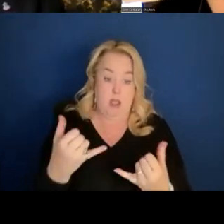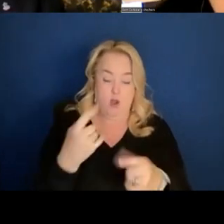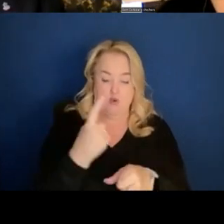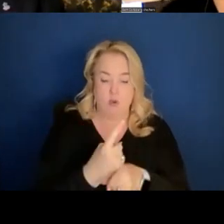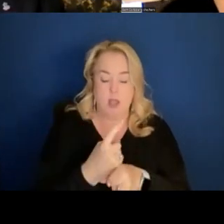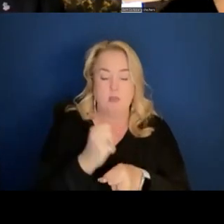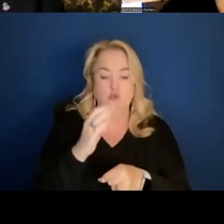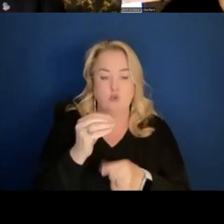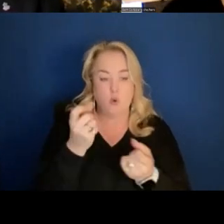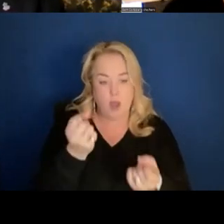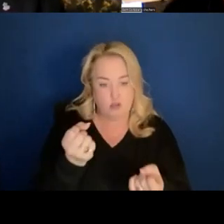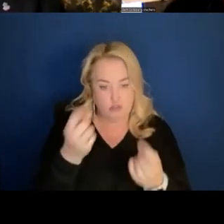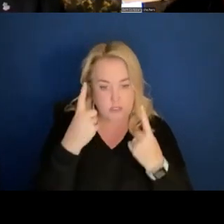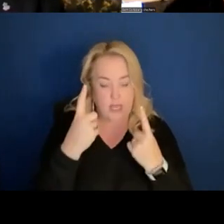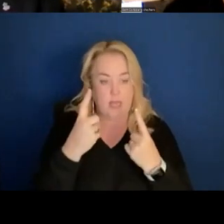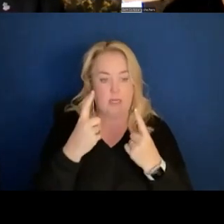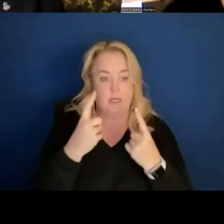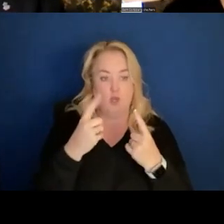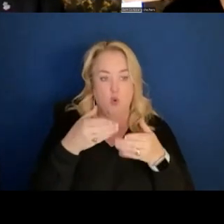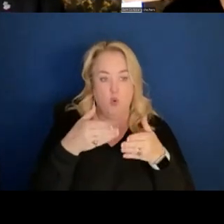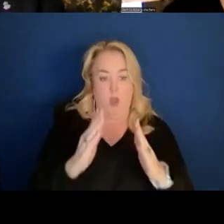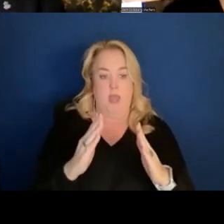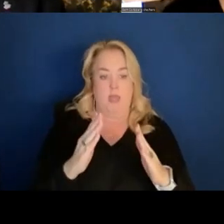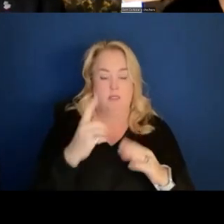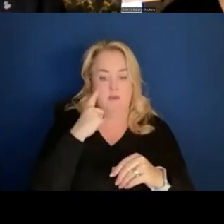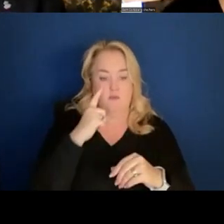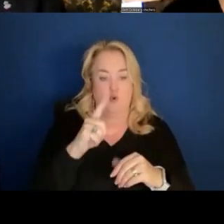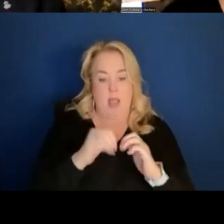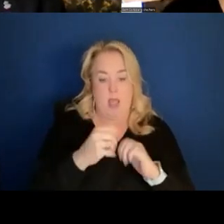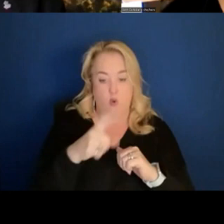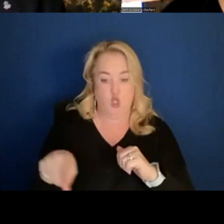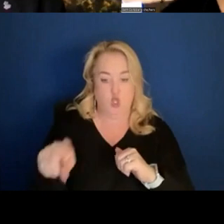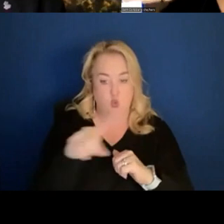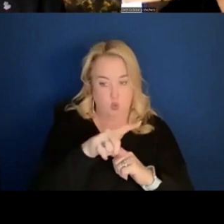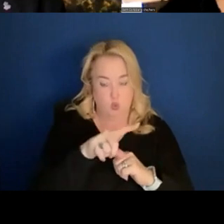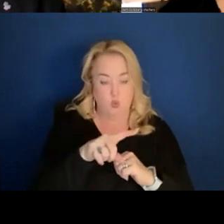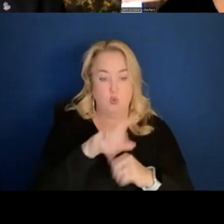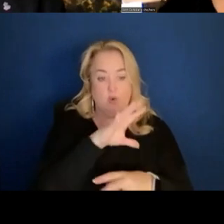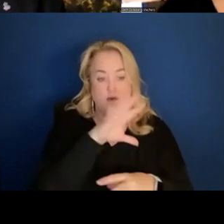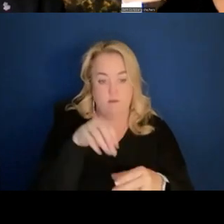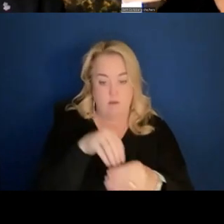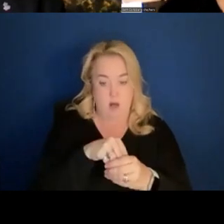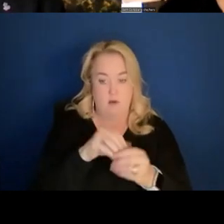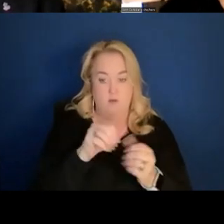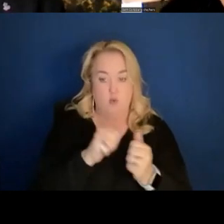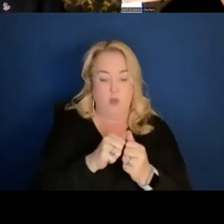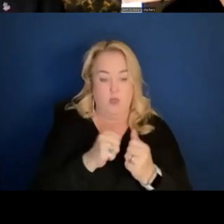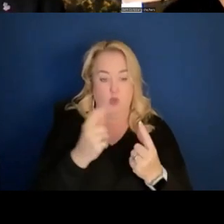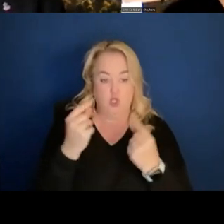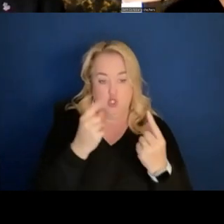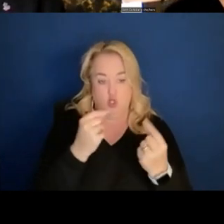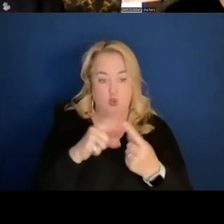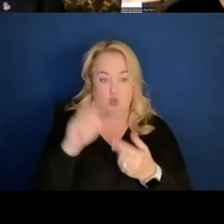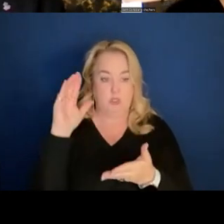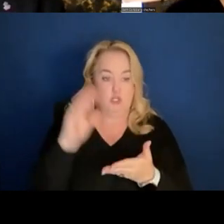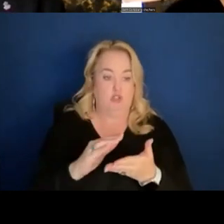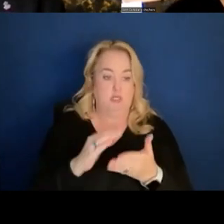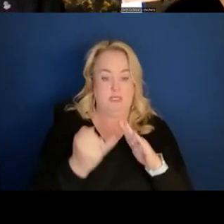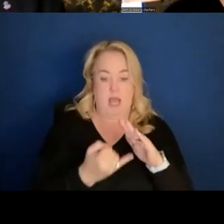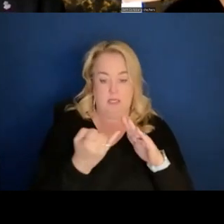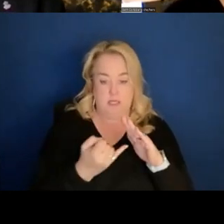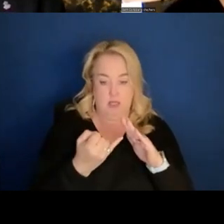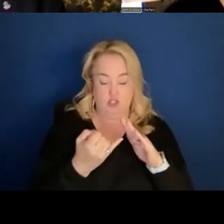very innovative and creative ways of how you are approaching what can be done to decrease that isolation,